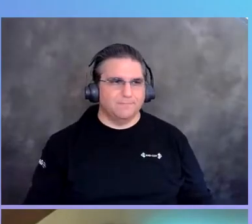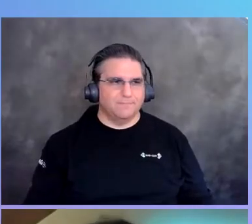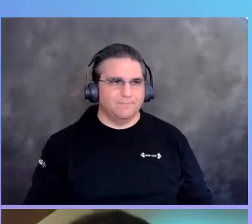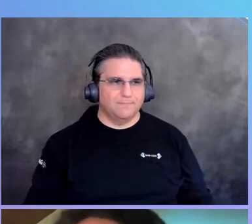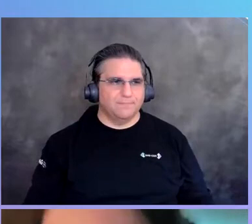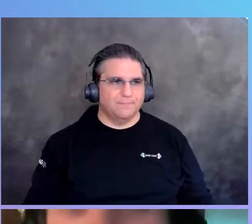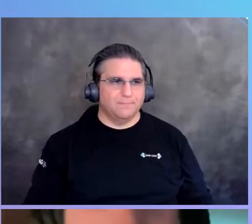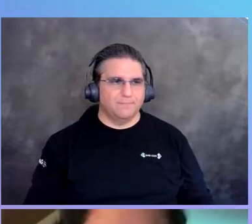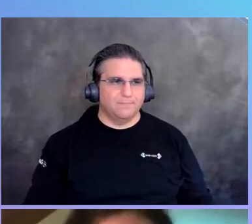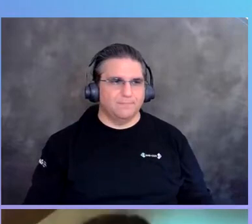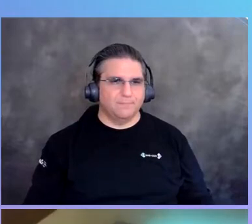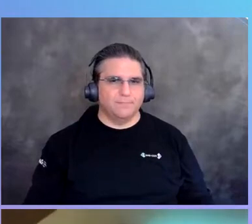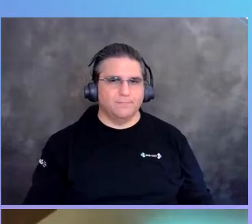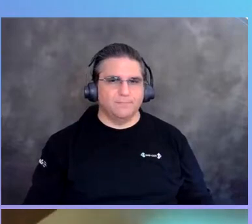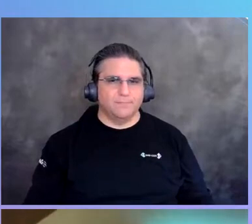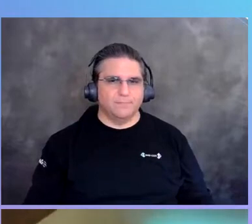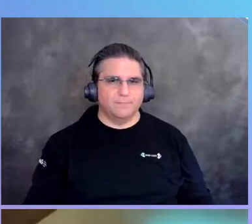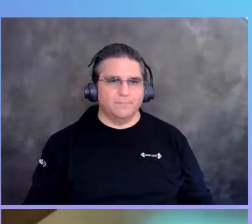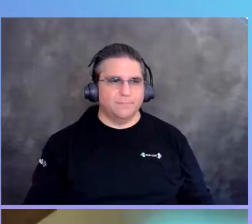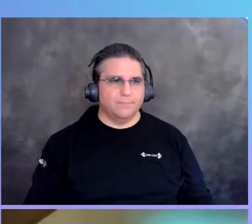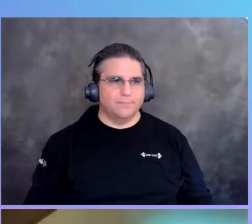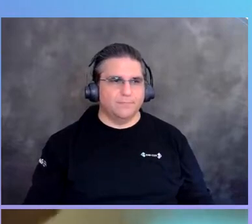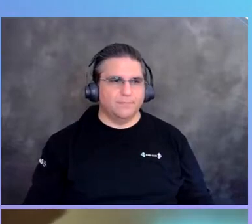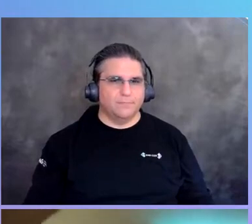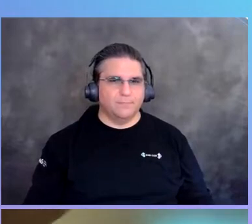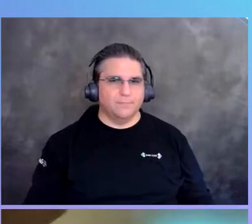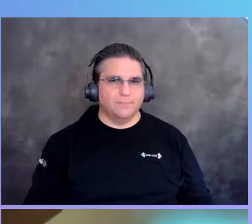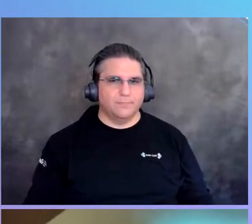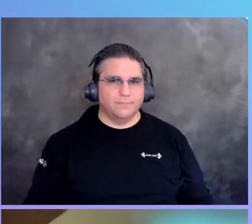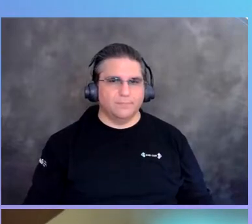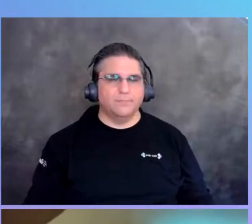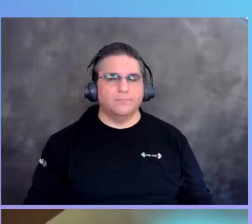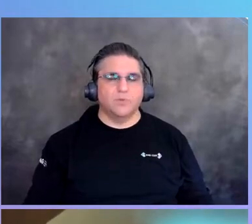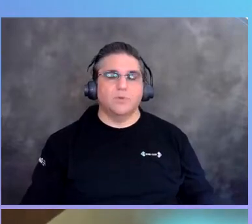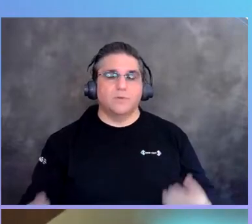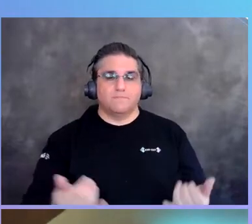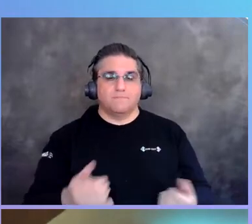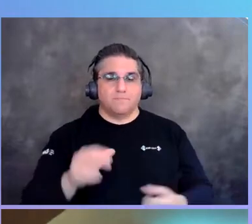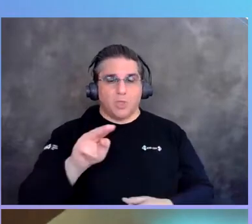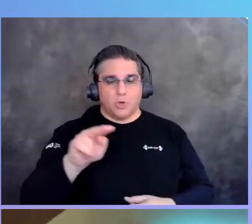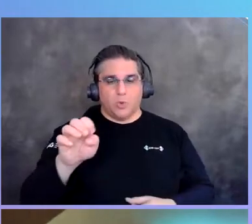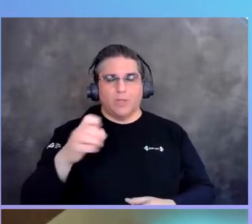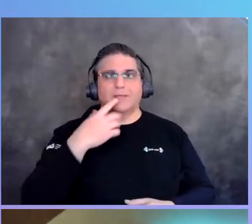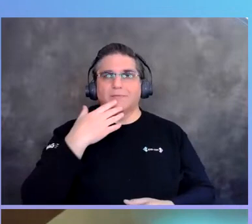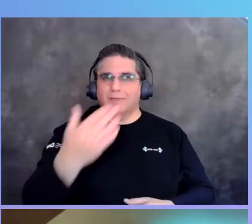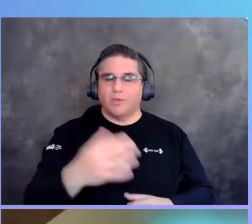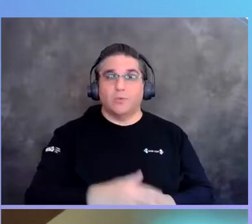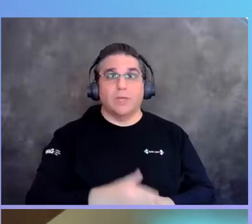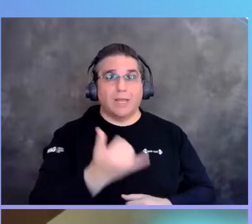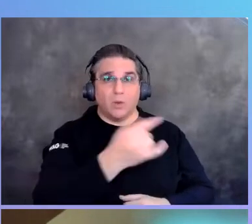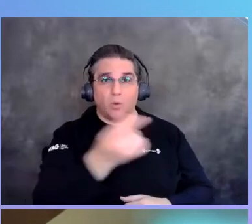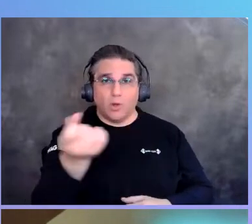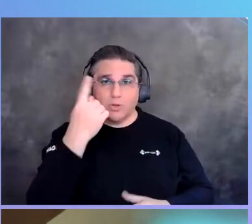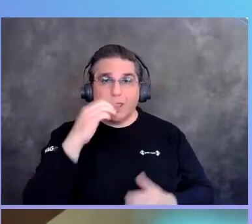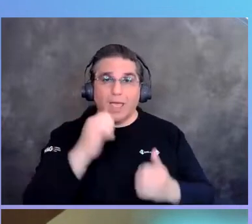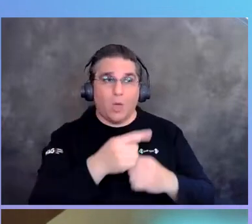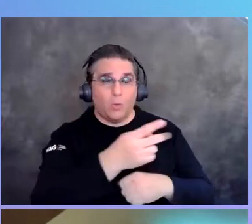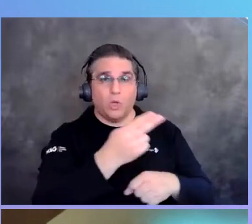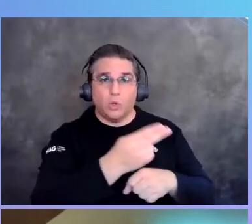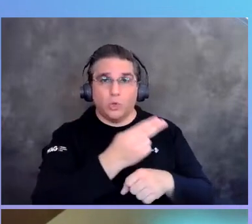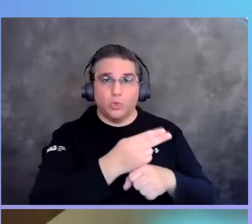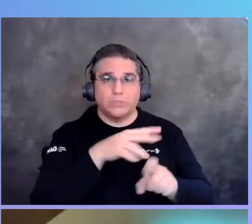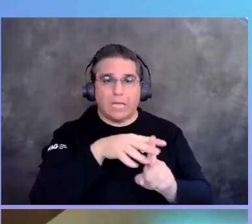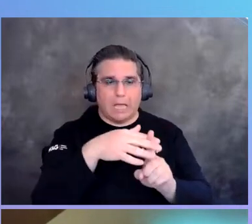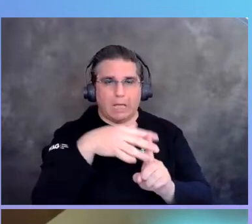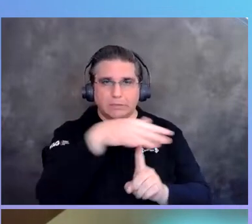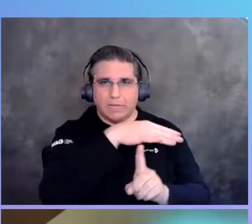Thank you, Dylan. So now that you all have some understanding of how the model uses context to understand things, and you understand where